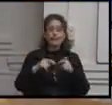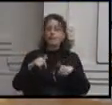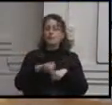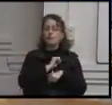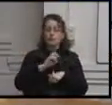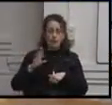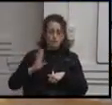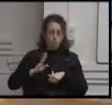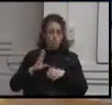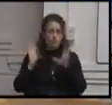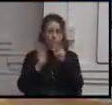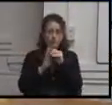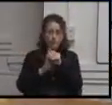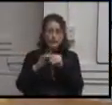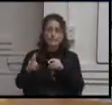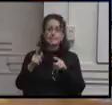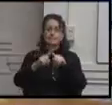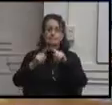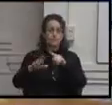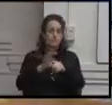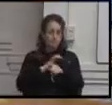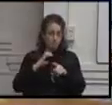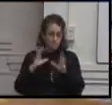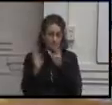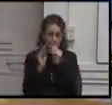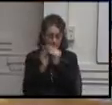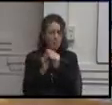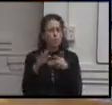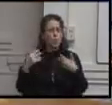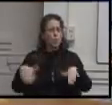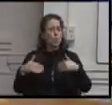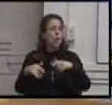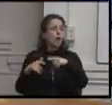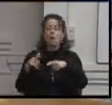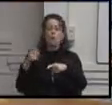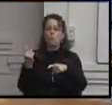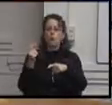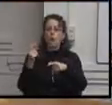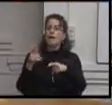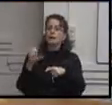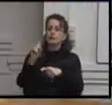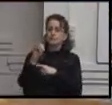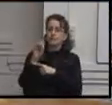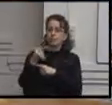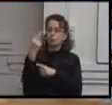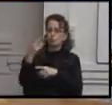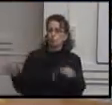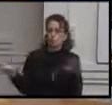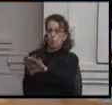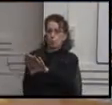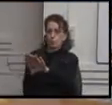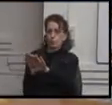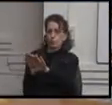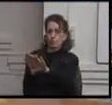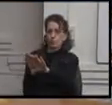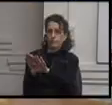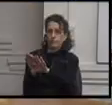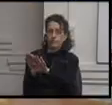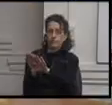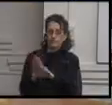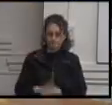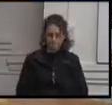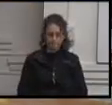board meetings, was the possibility of closing Station 2. And in fact, there were a number of